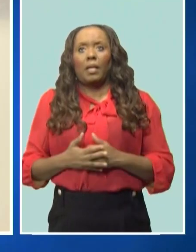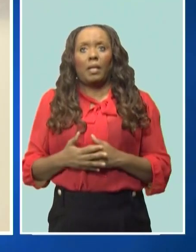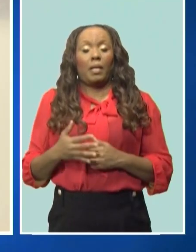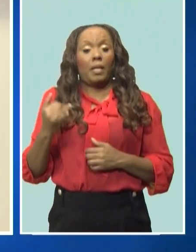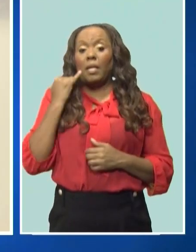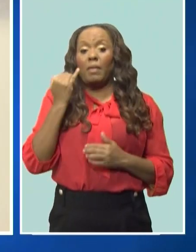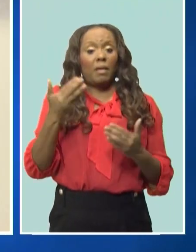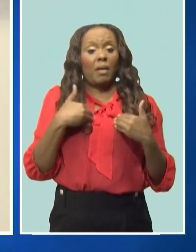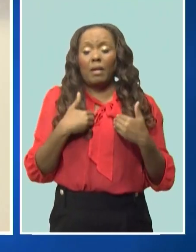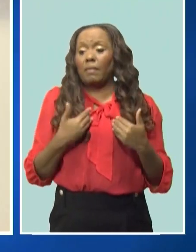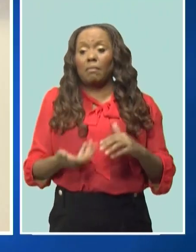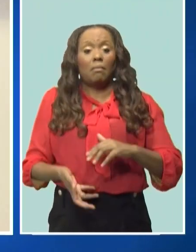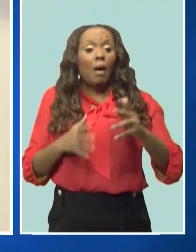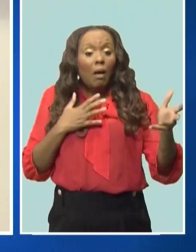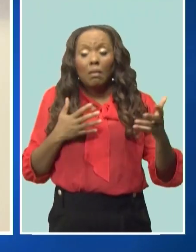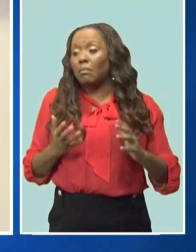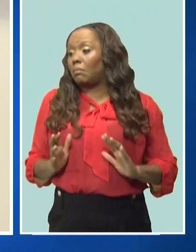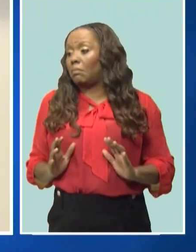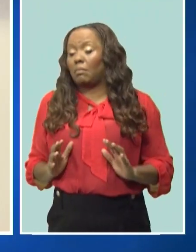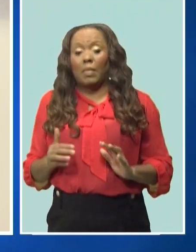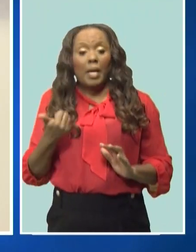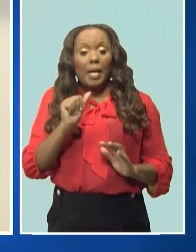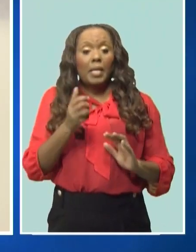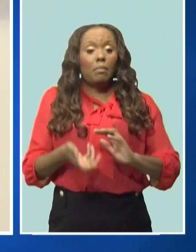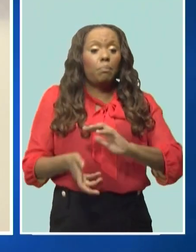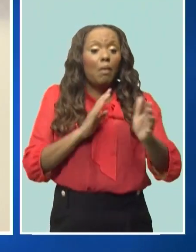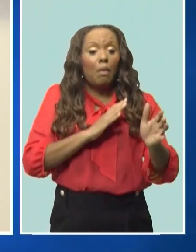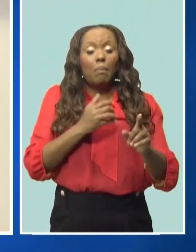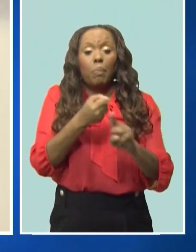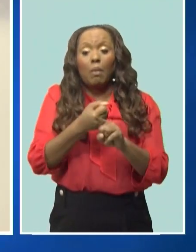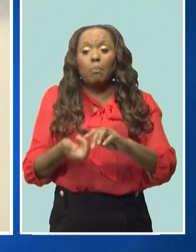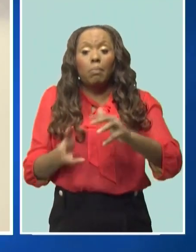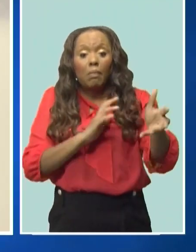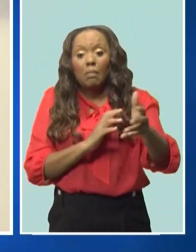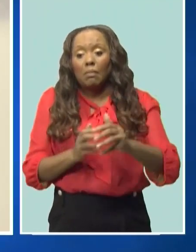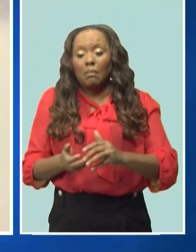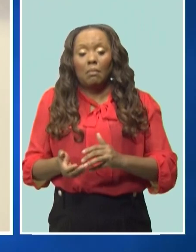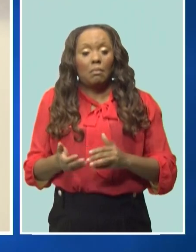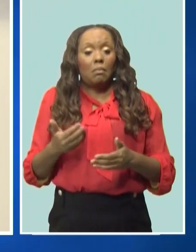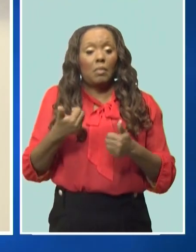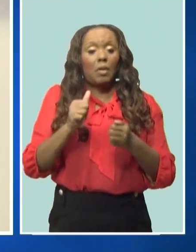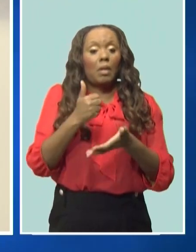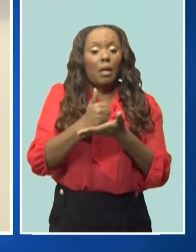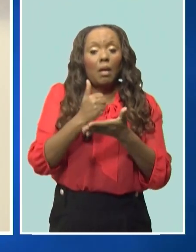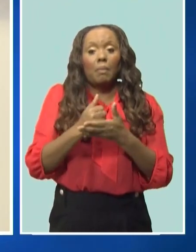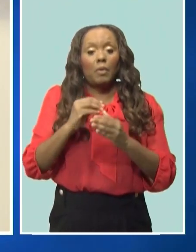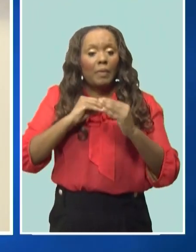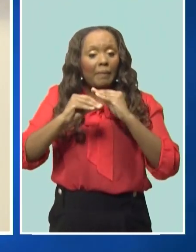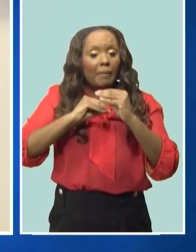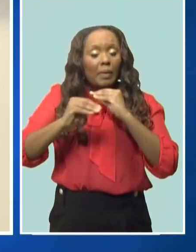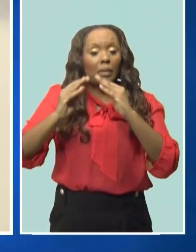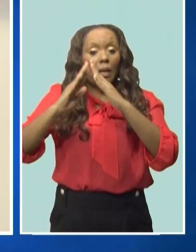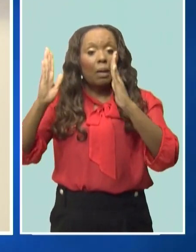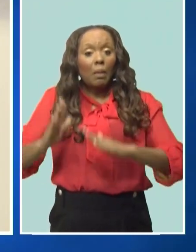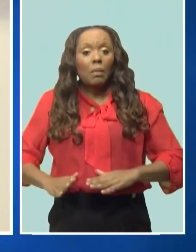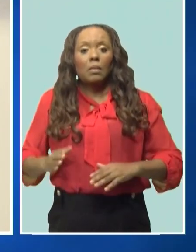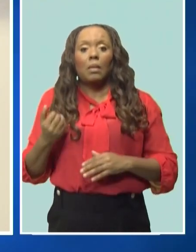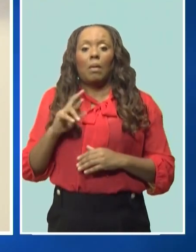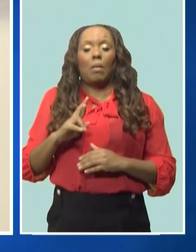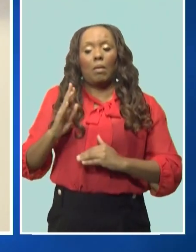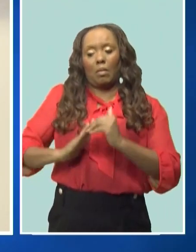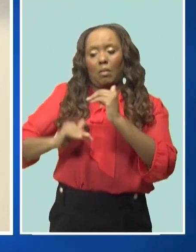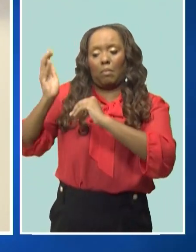had damage, who was borderline, then we tried to assist you in repairing your house or rebuilding your house. That